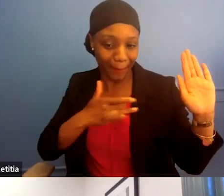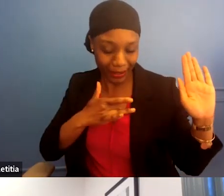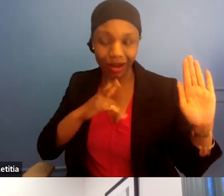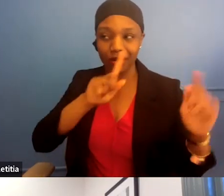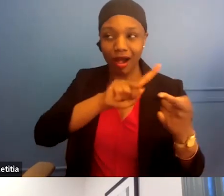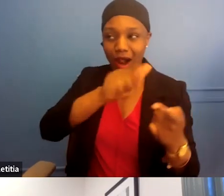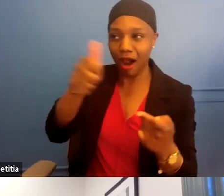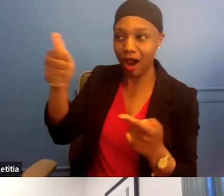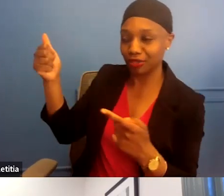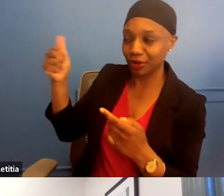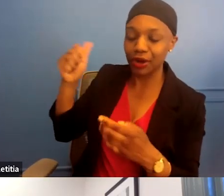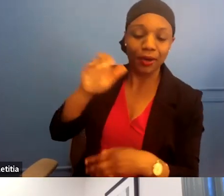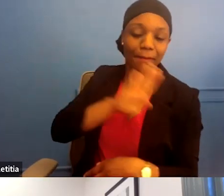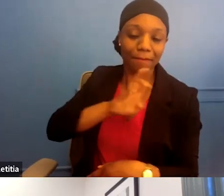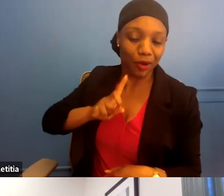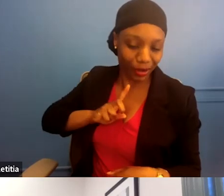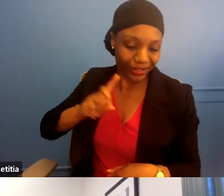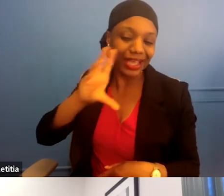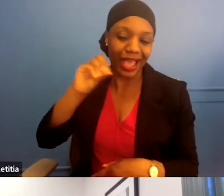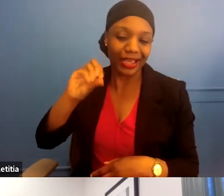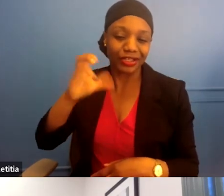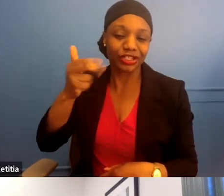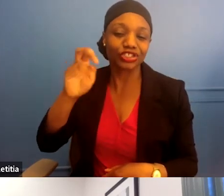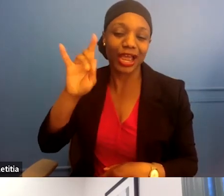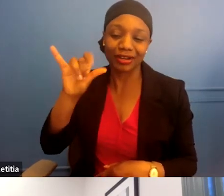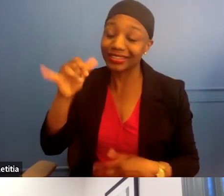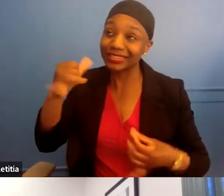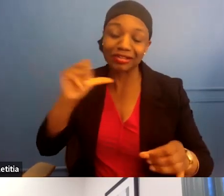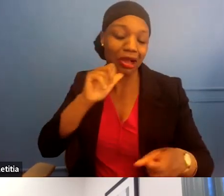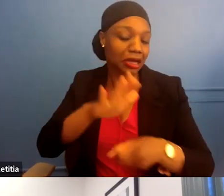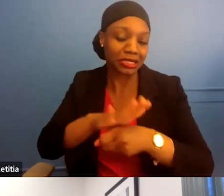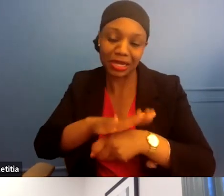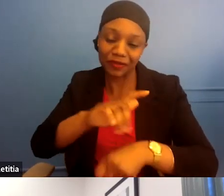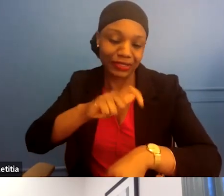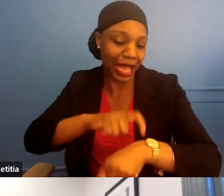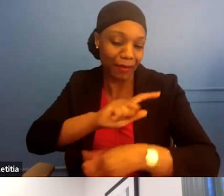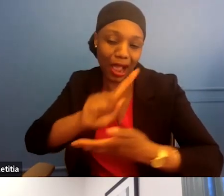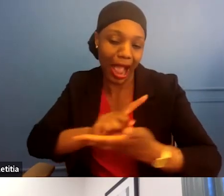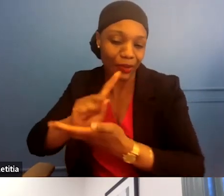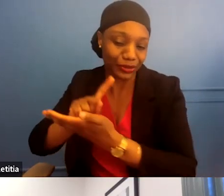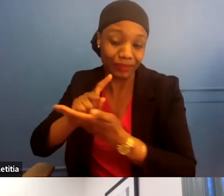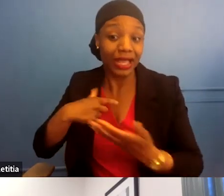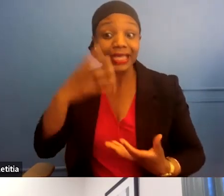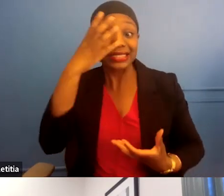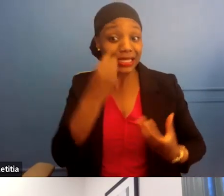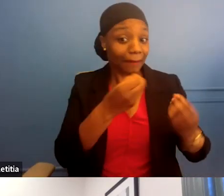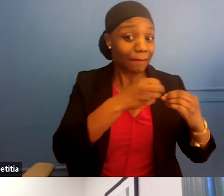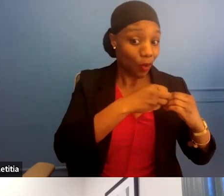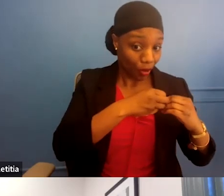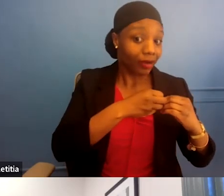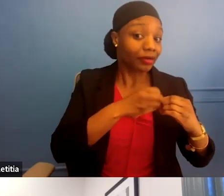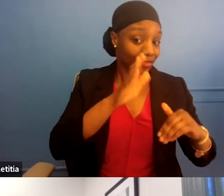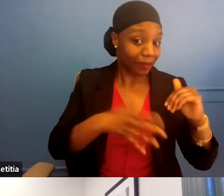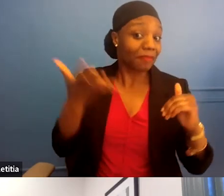doing some other charity work. So there's still not enough hours in the day for me, to be honest. I would say I sleep more than I used to, for